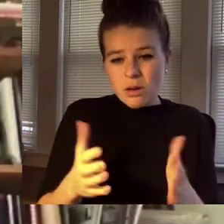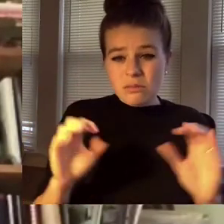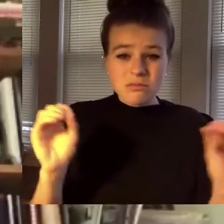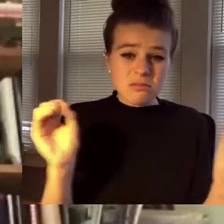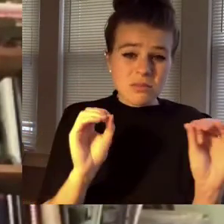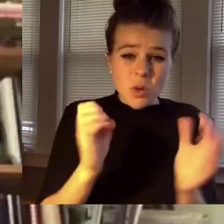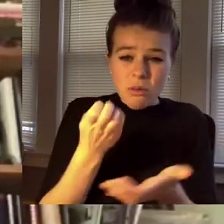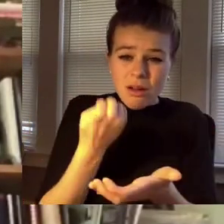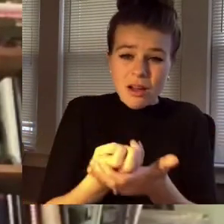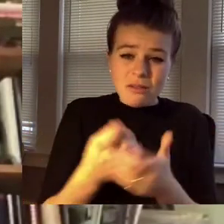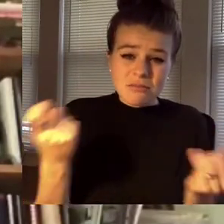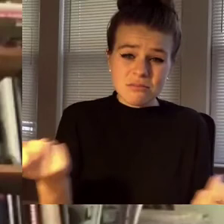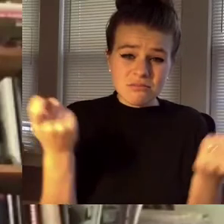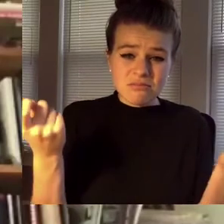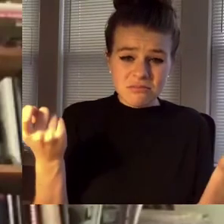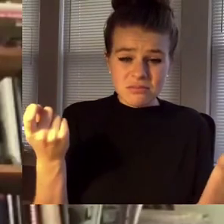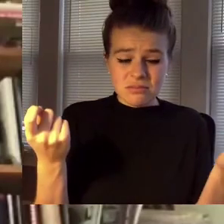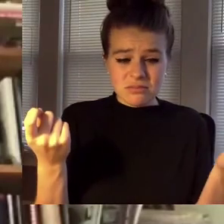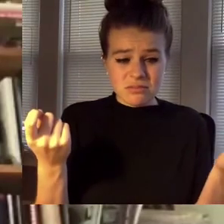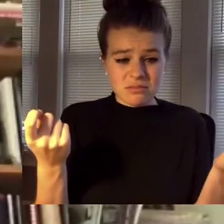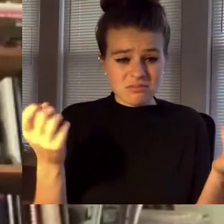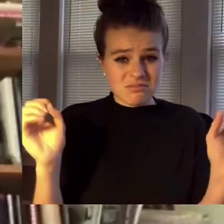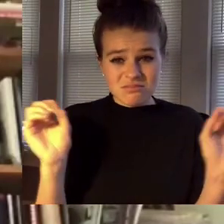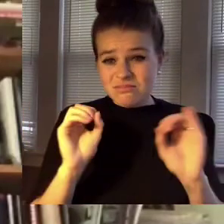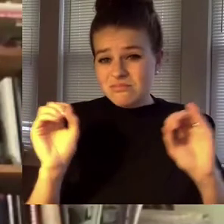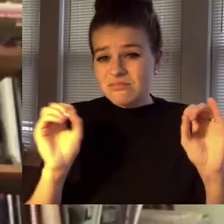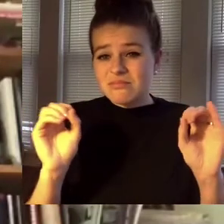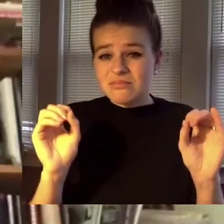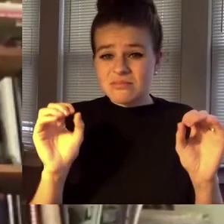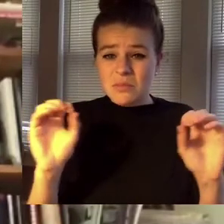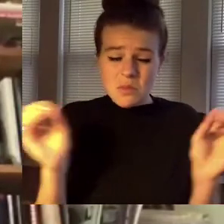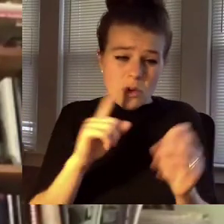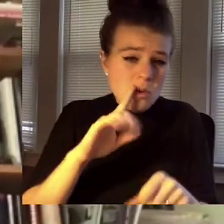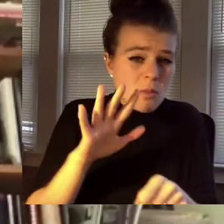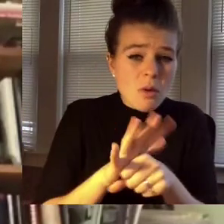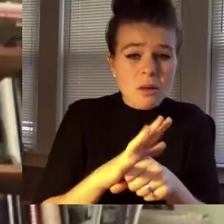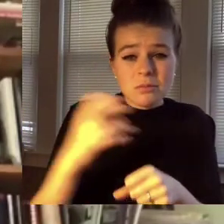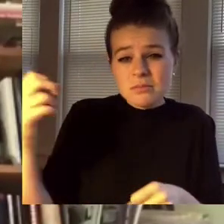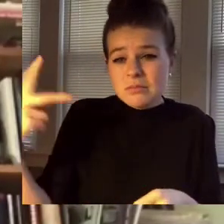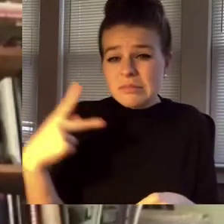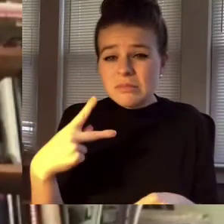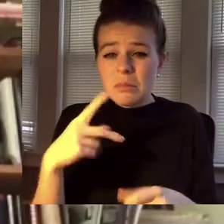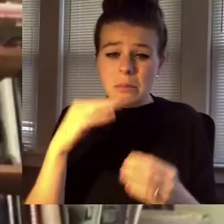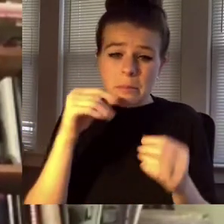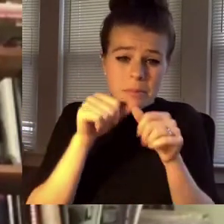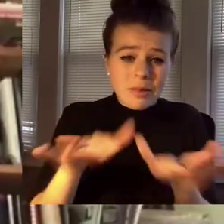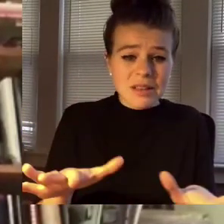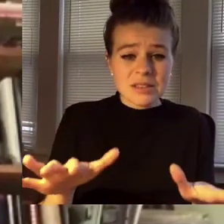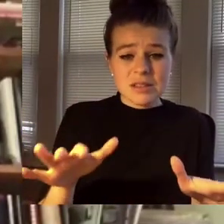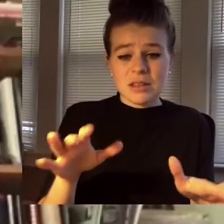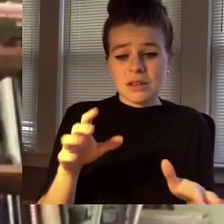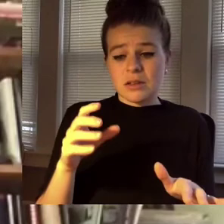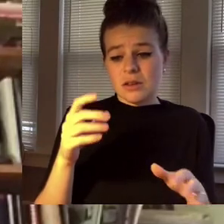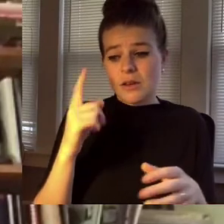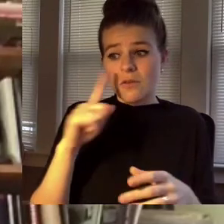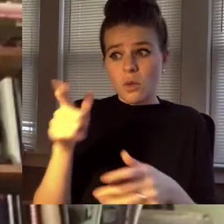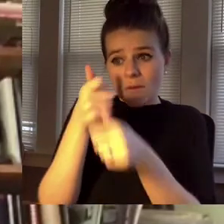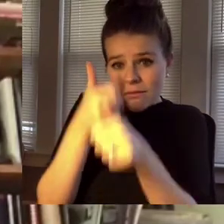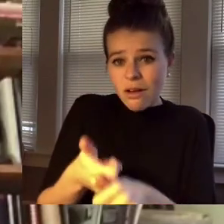salvation, no backative, no promise of returns and blessings for